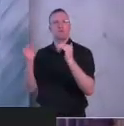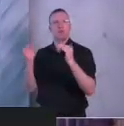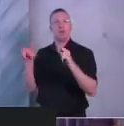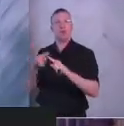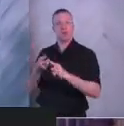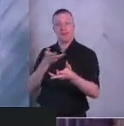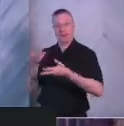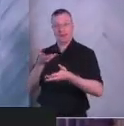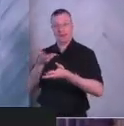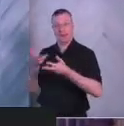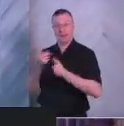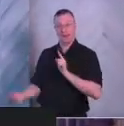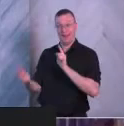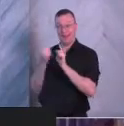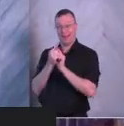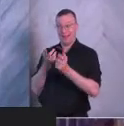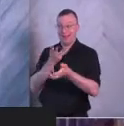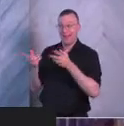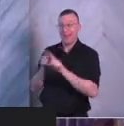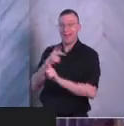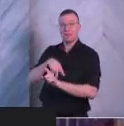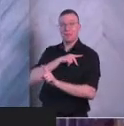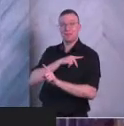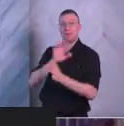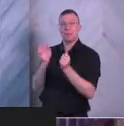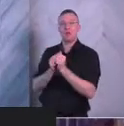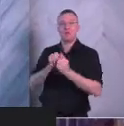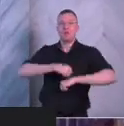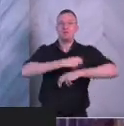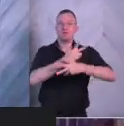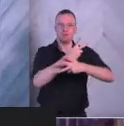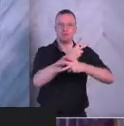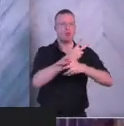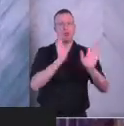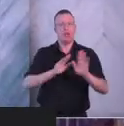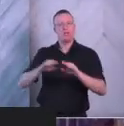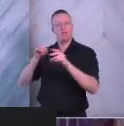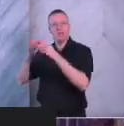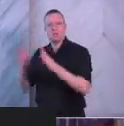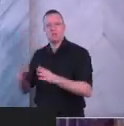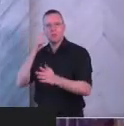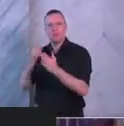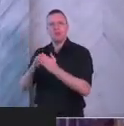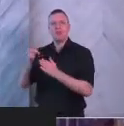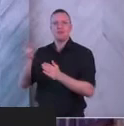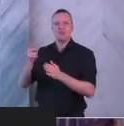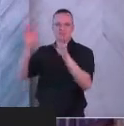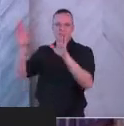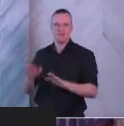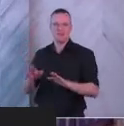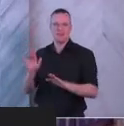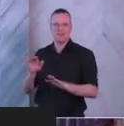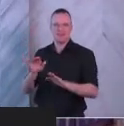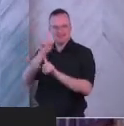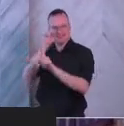we experience each other on a personal level, instead of behind screens, do we realize how wonderful we all really are on